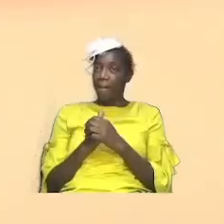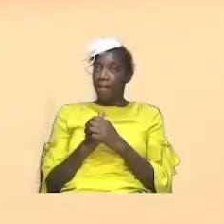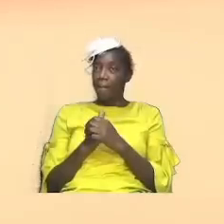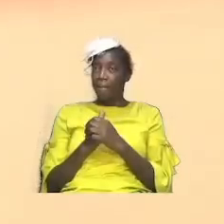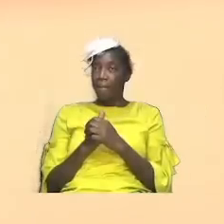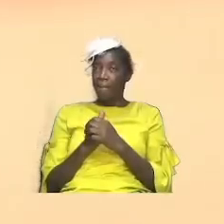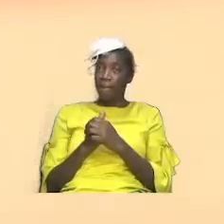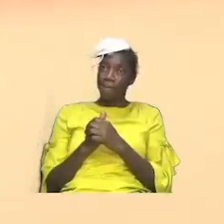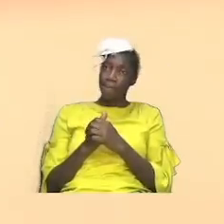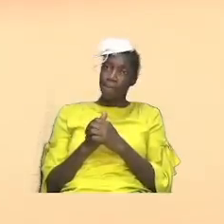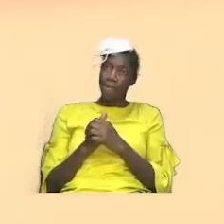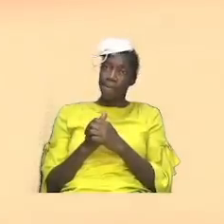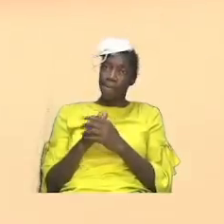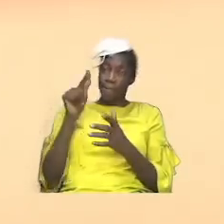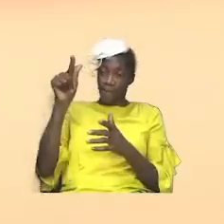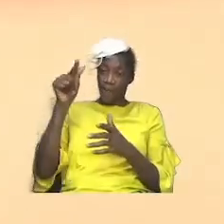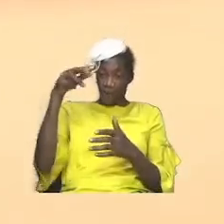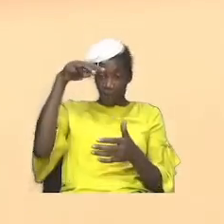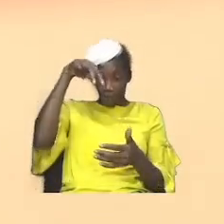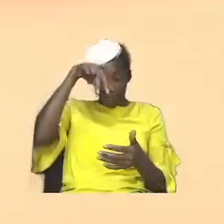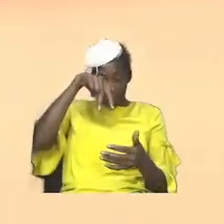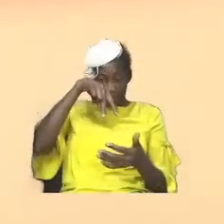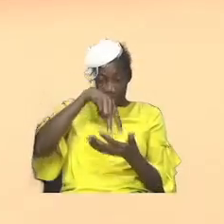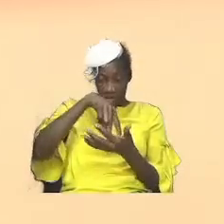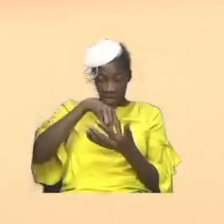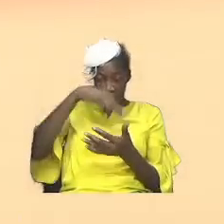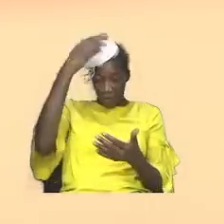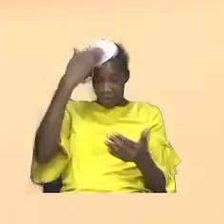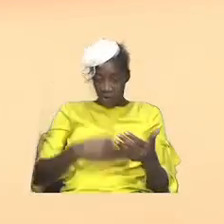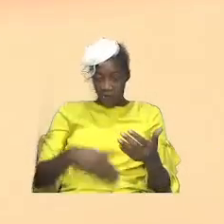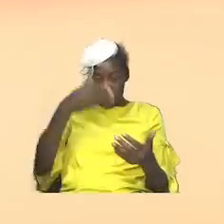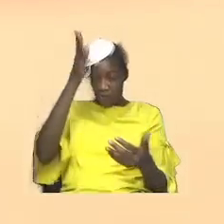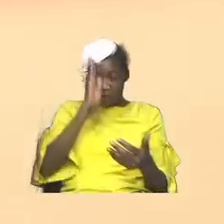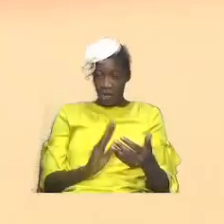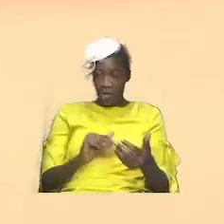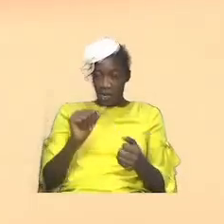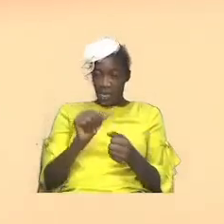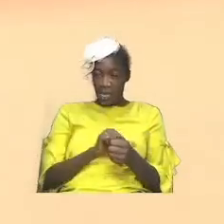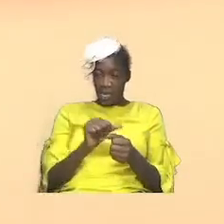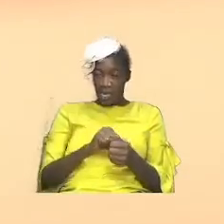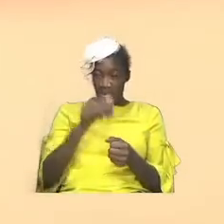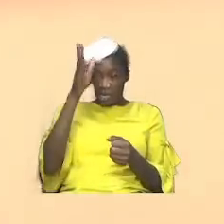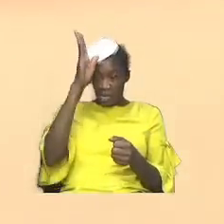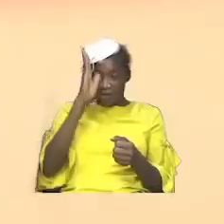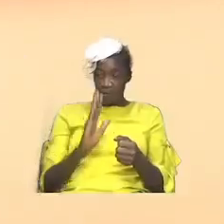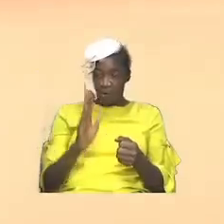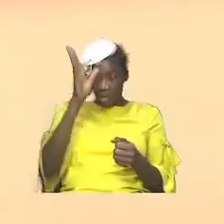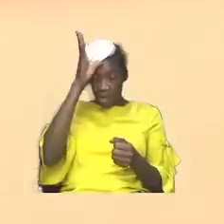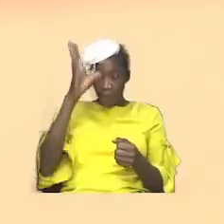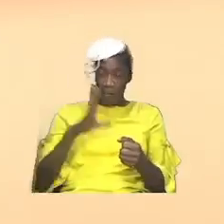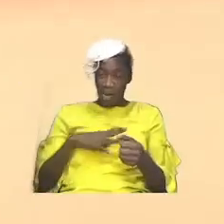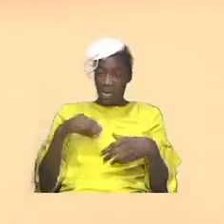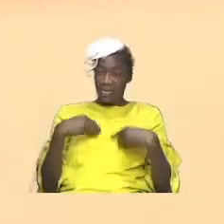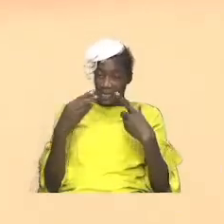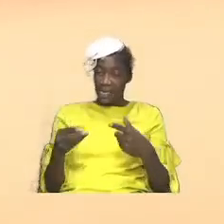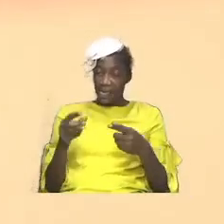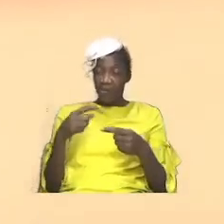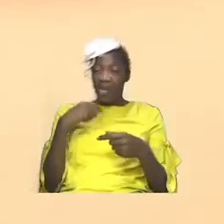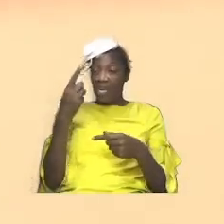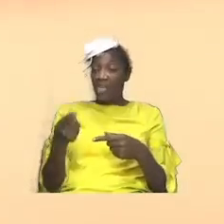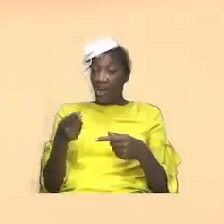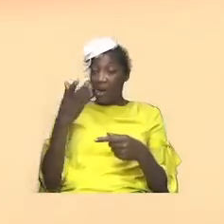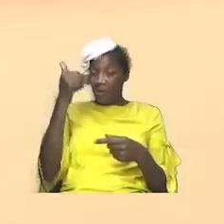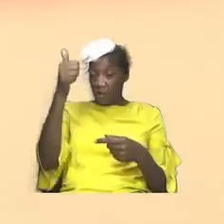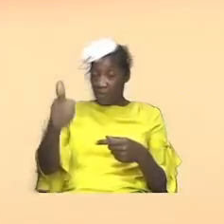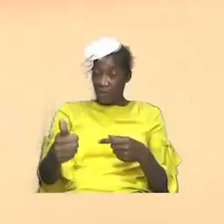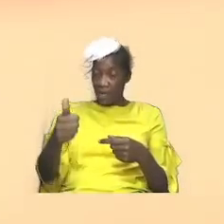when you stand before him, it is every man to give an account for himself.